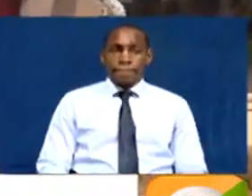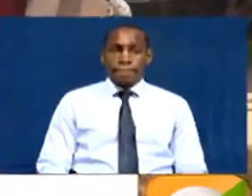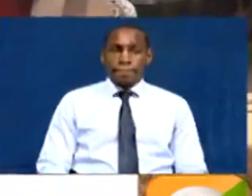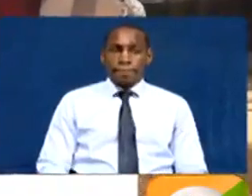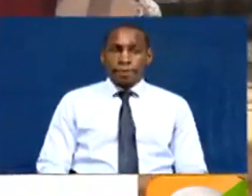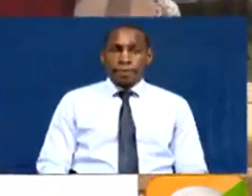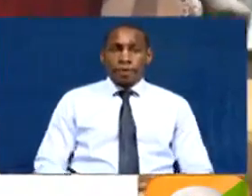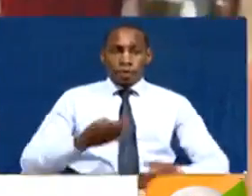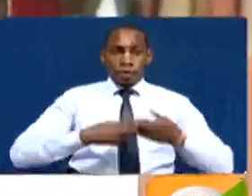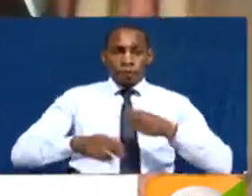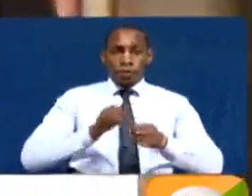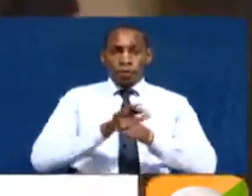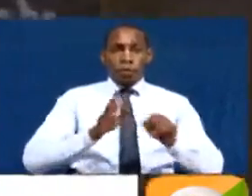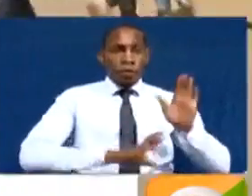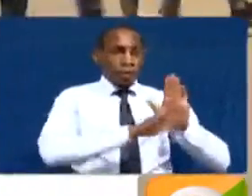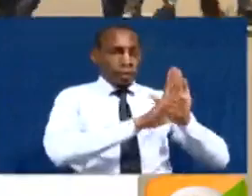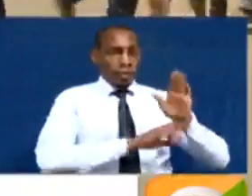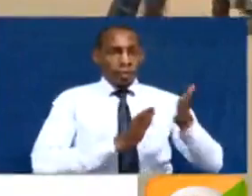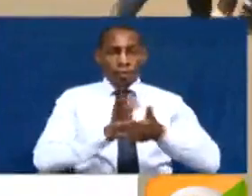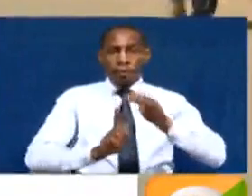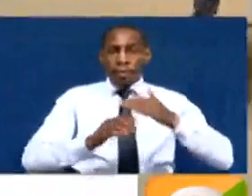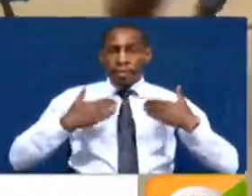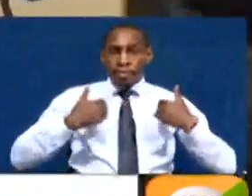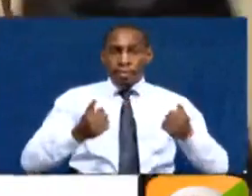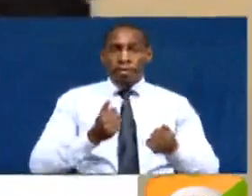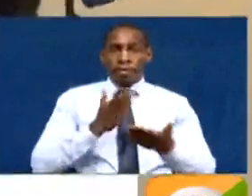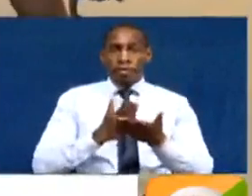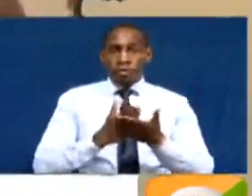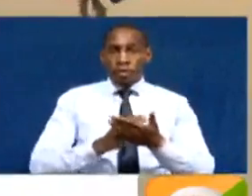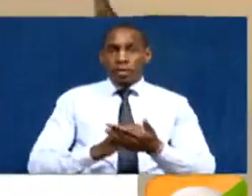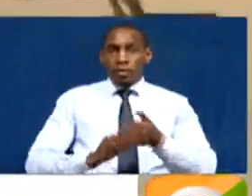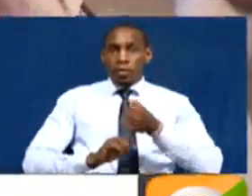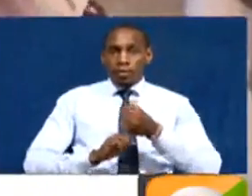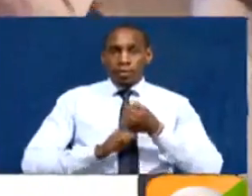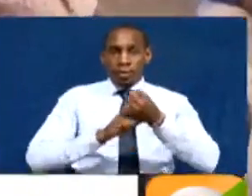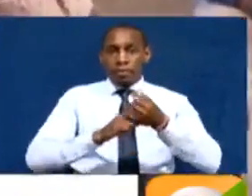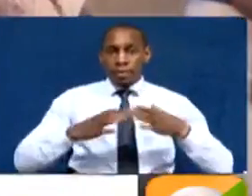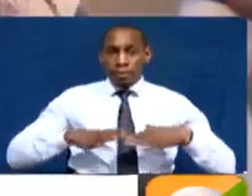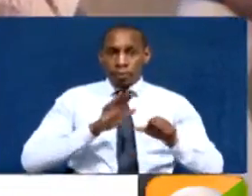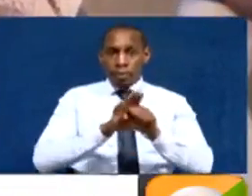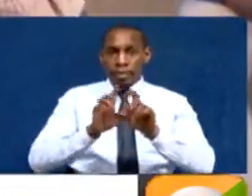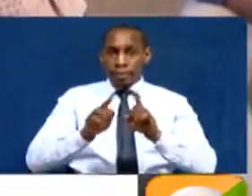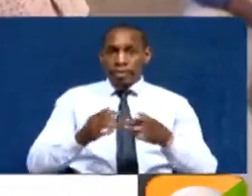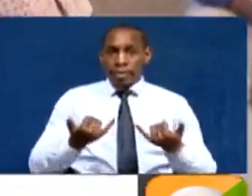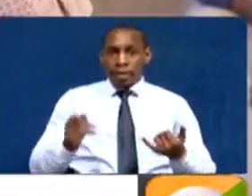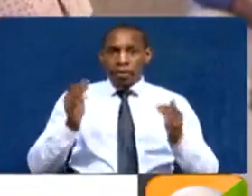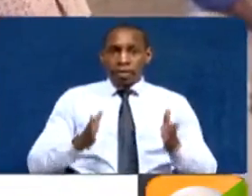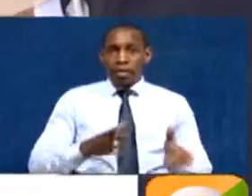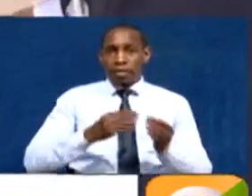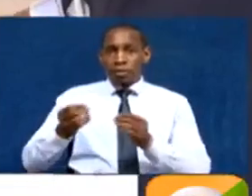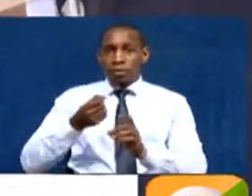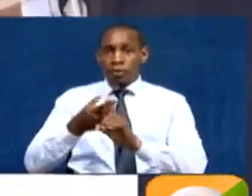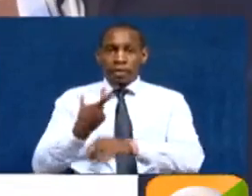The revision of COVID-19 protocols by the Ministry of Health was a shot in the arm for many. But now the number of Kenyans